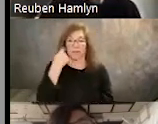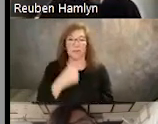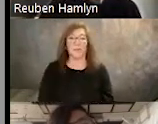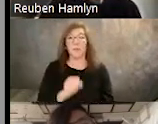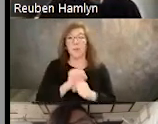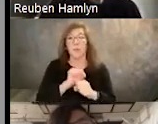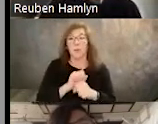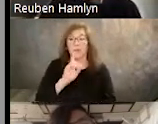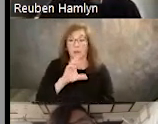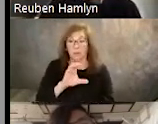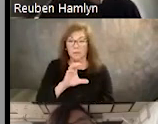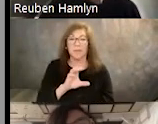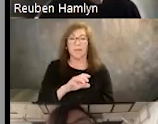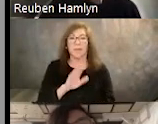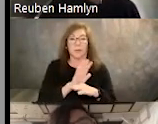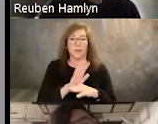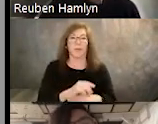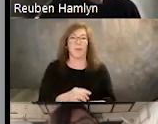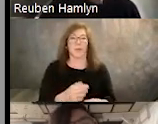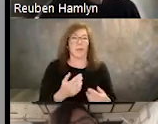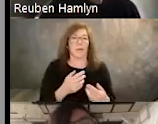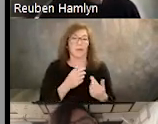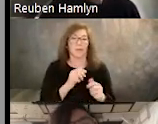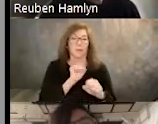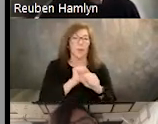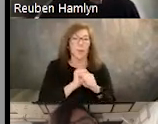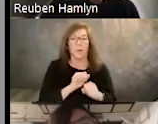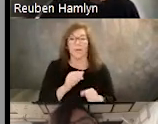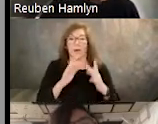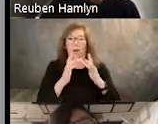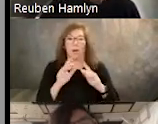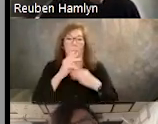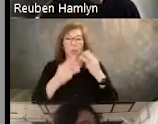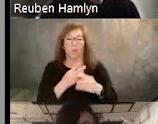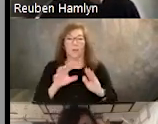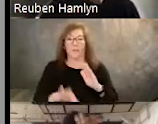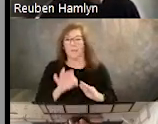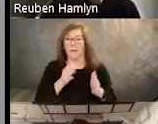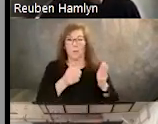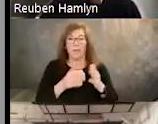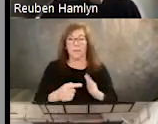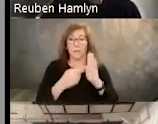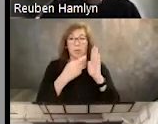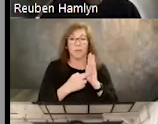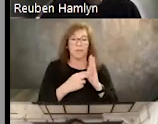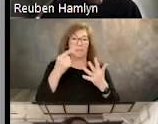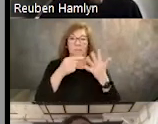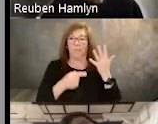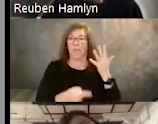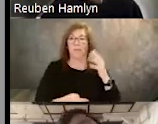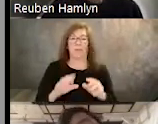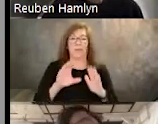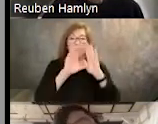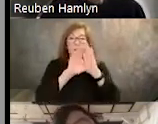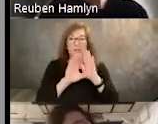documentary, like documentaries that deal with the online world, and you do have to sort of find ways of representing hundreds and hundreds of images,